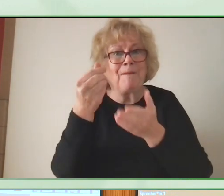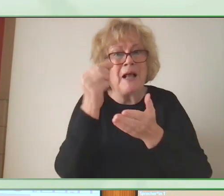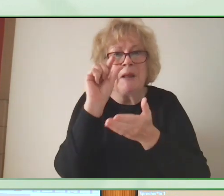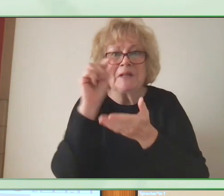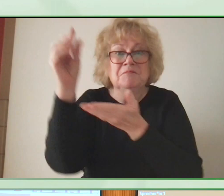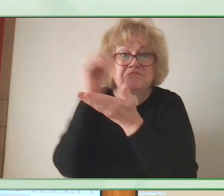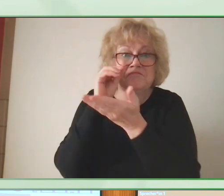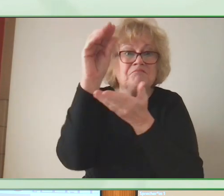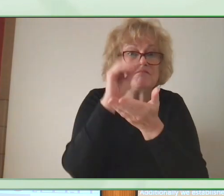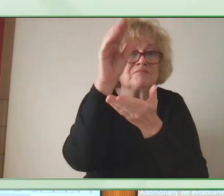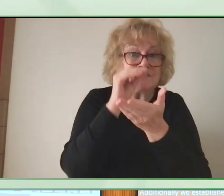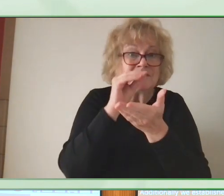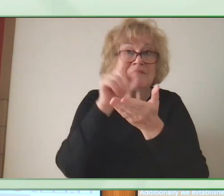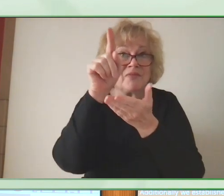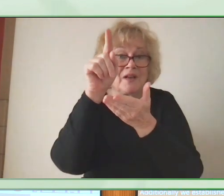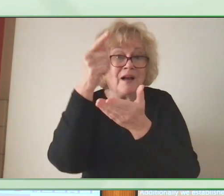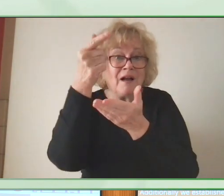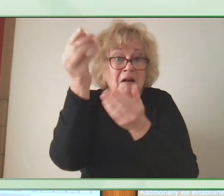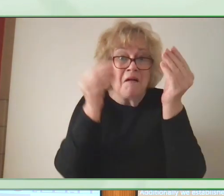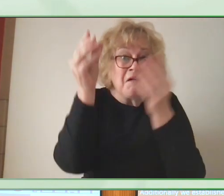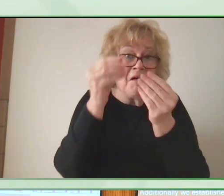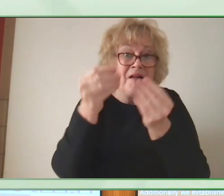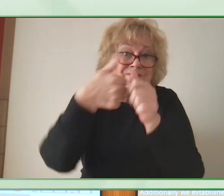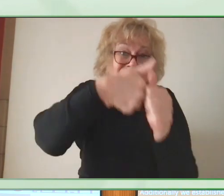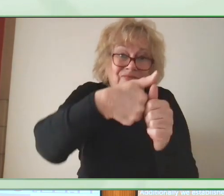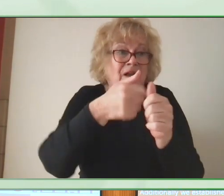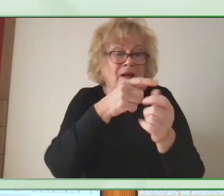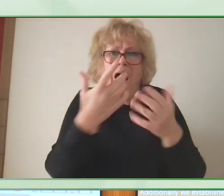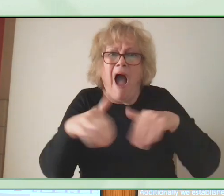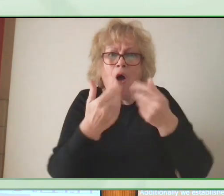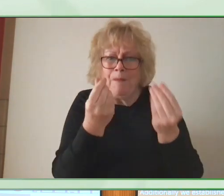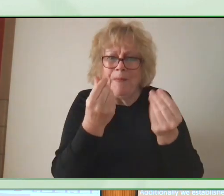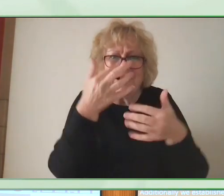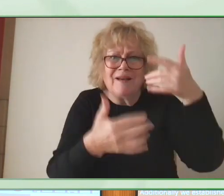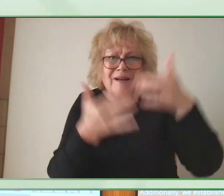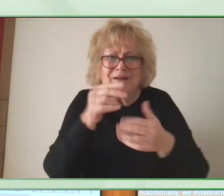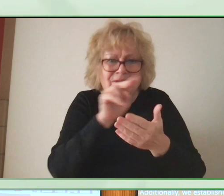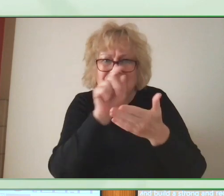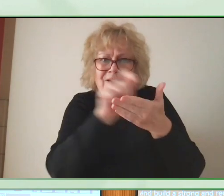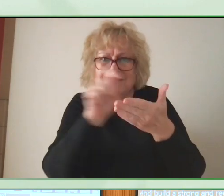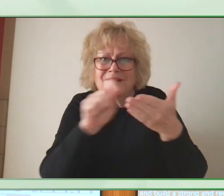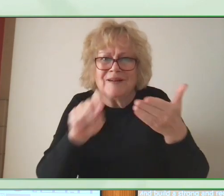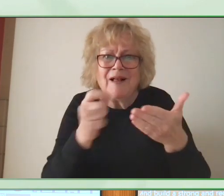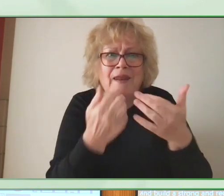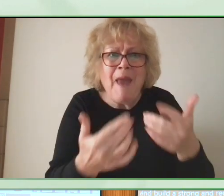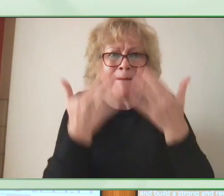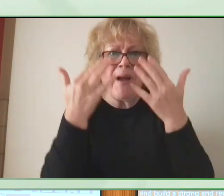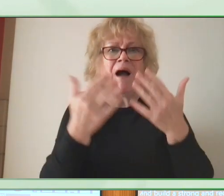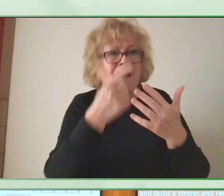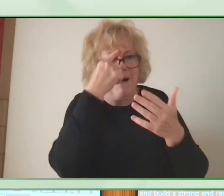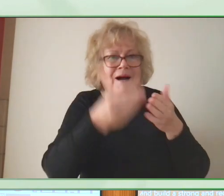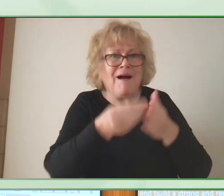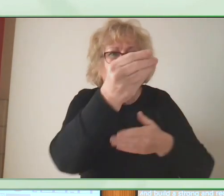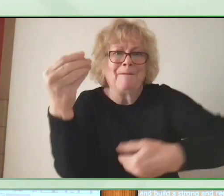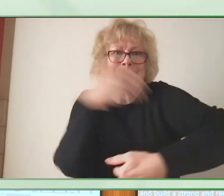strong and resilient future. As output with these activities, over 90 women with